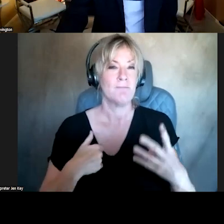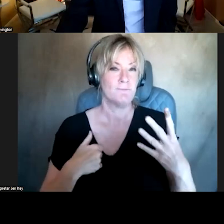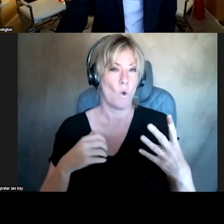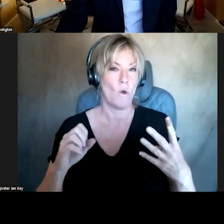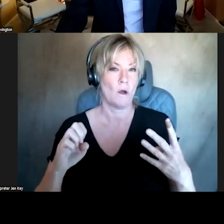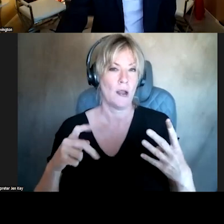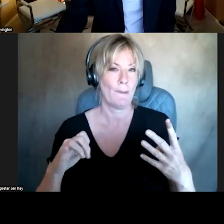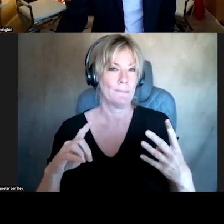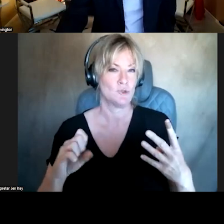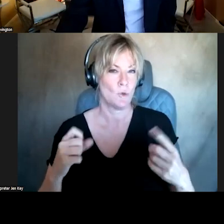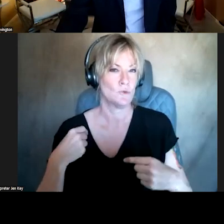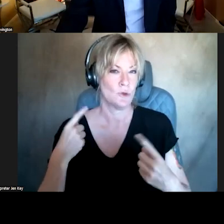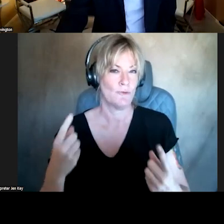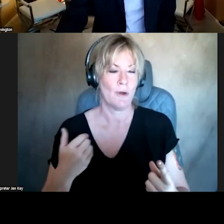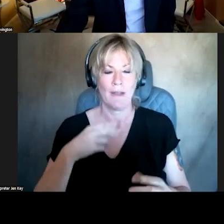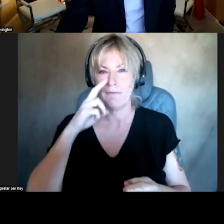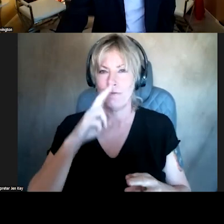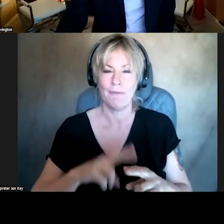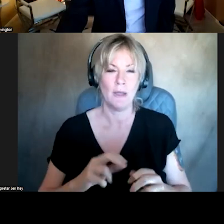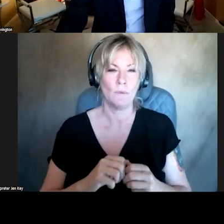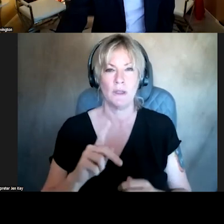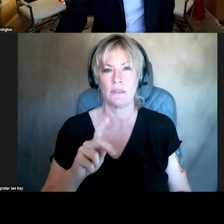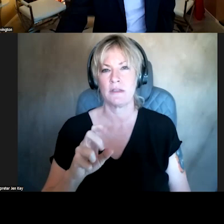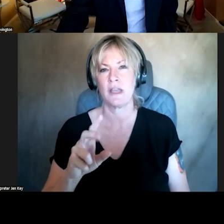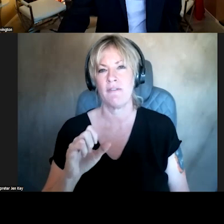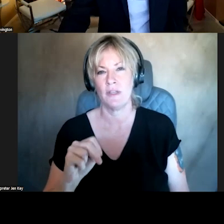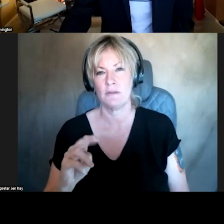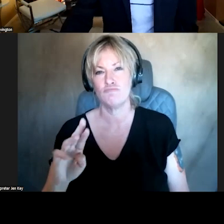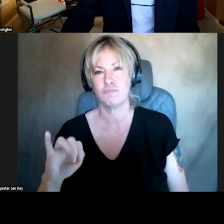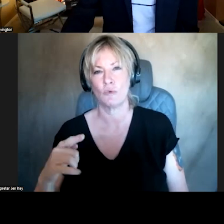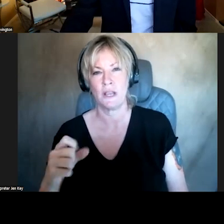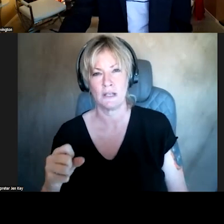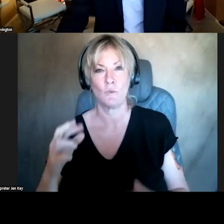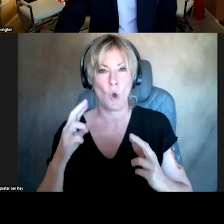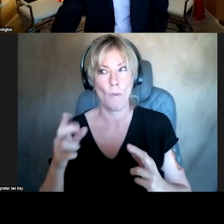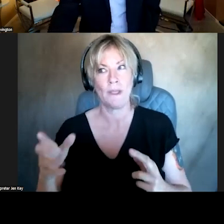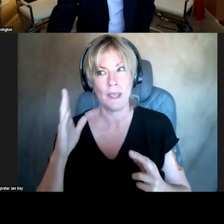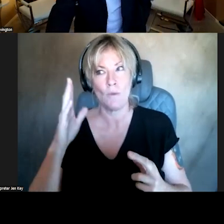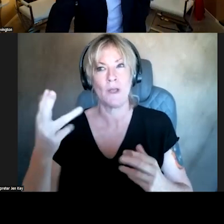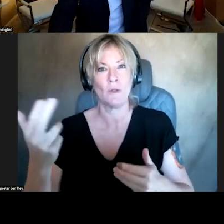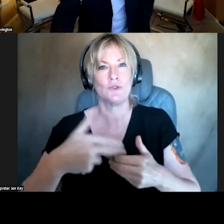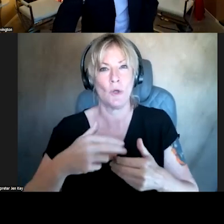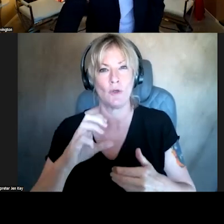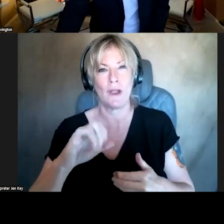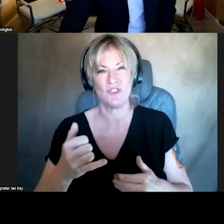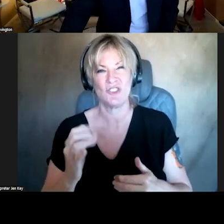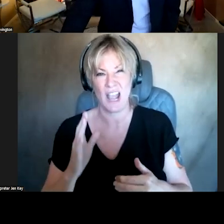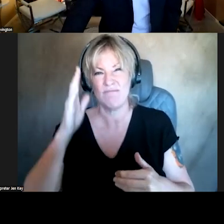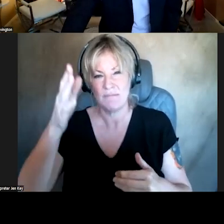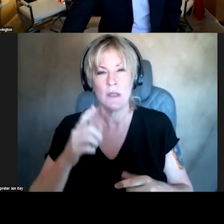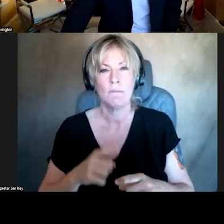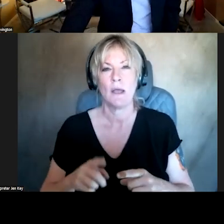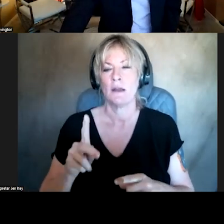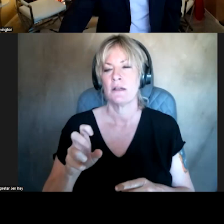had a blast with Kevin Briggs. Now, we're hoping to get him on the Crisis Jam coming up, but Kevin talking about